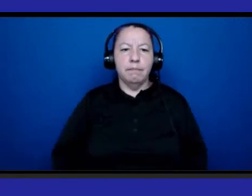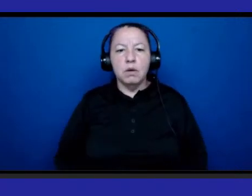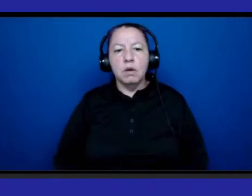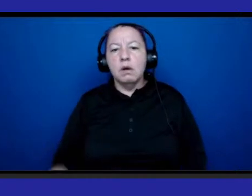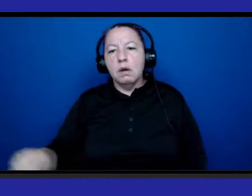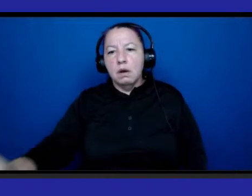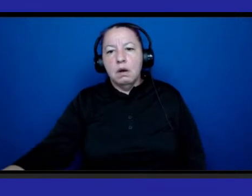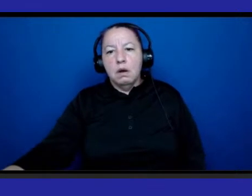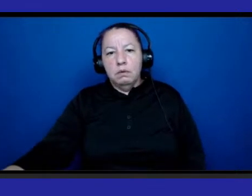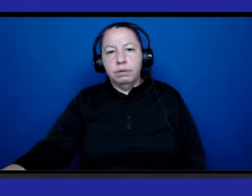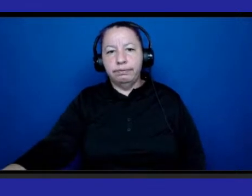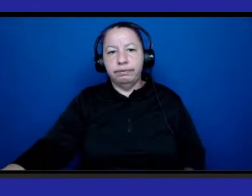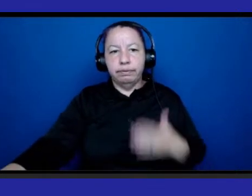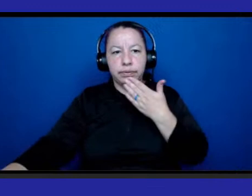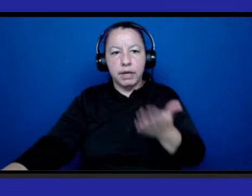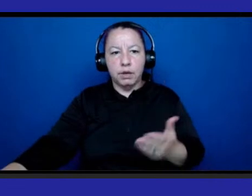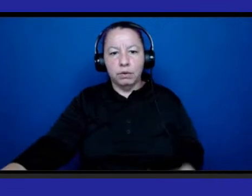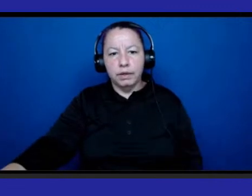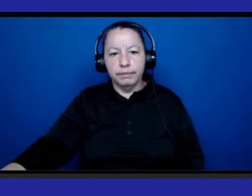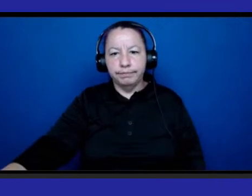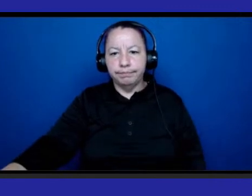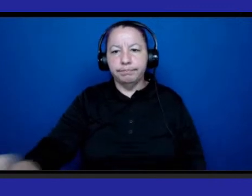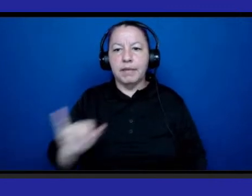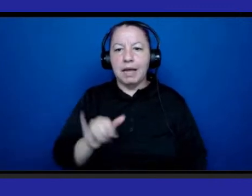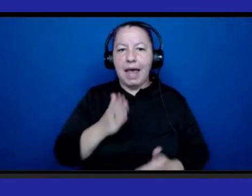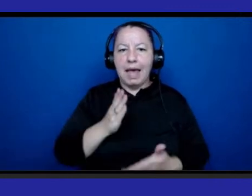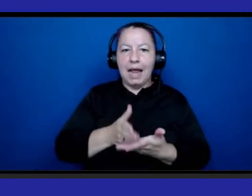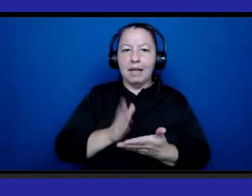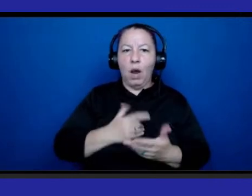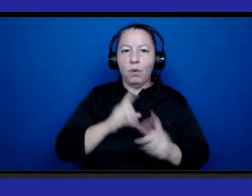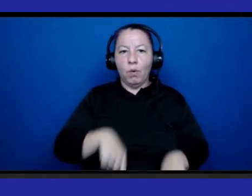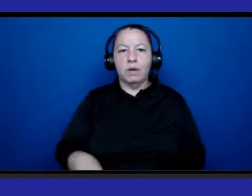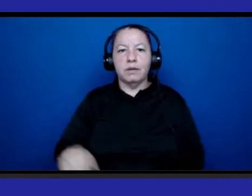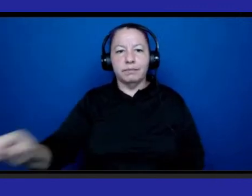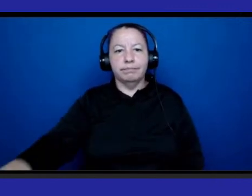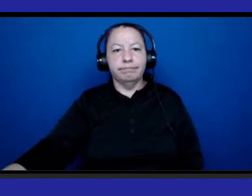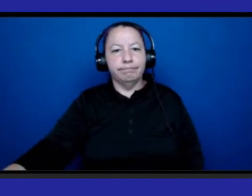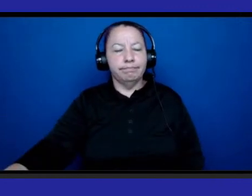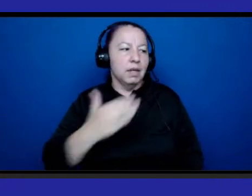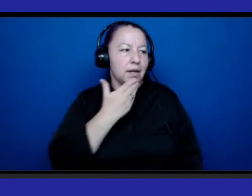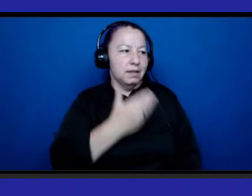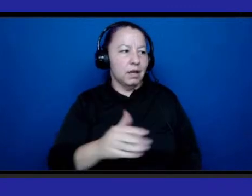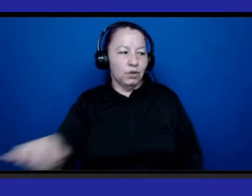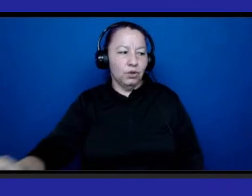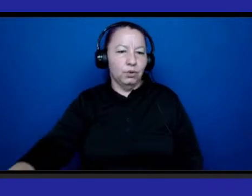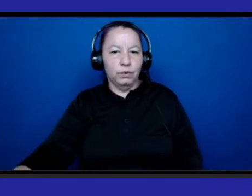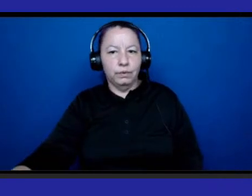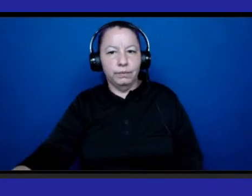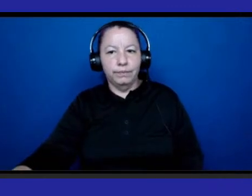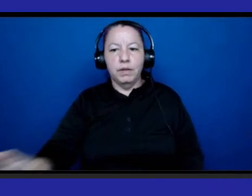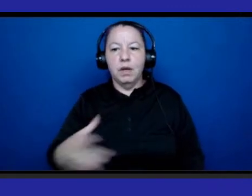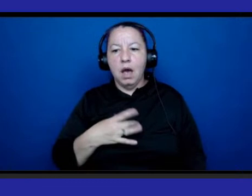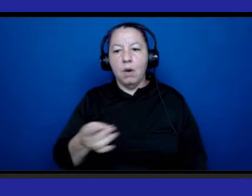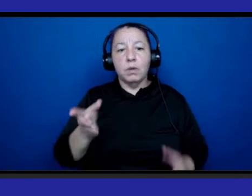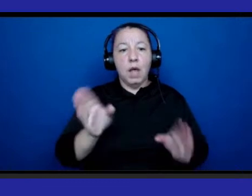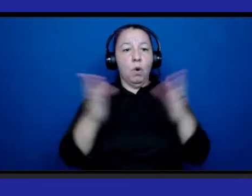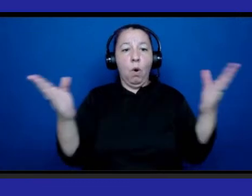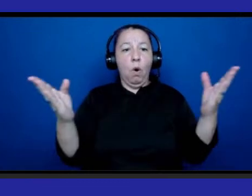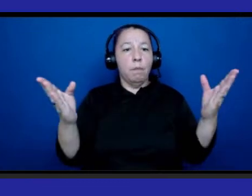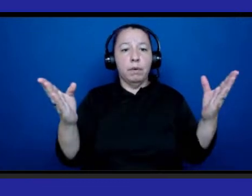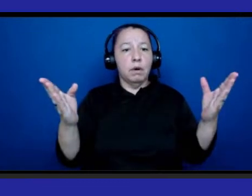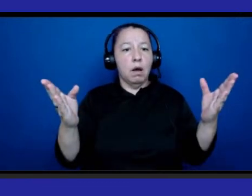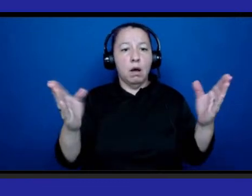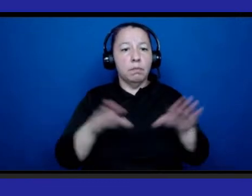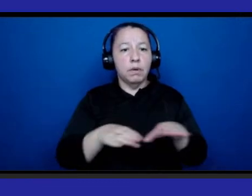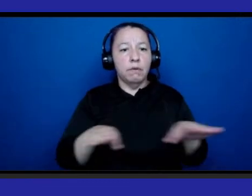Thank you. That concludes our report. Thank you. I would like to open up the floor to the members